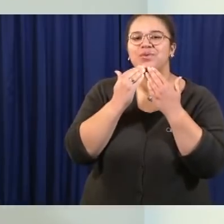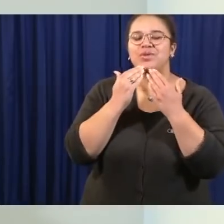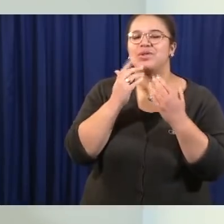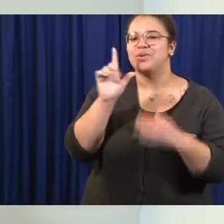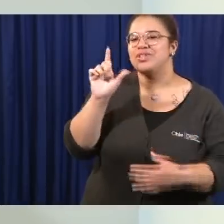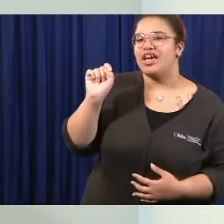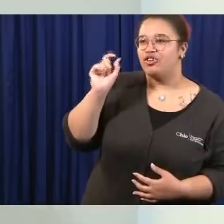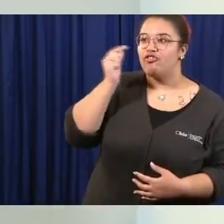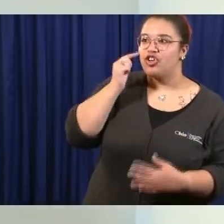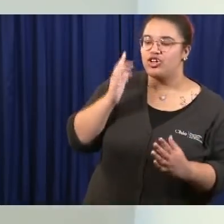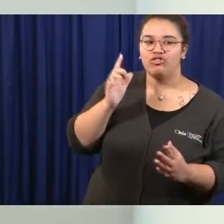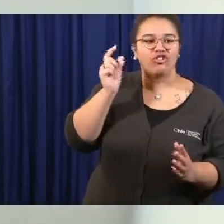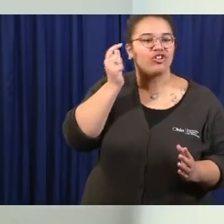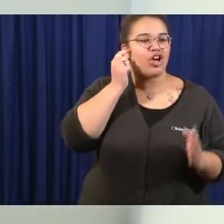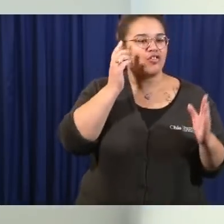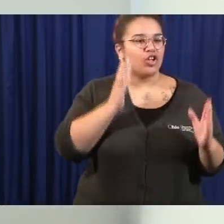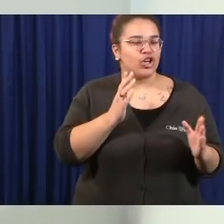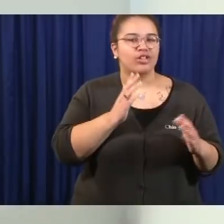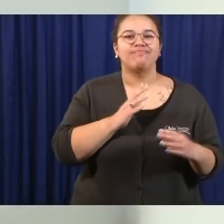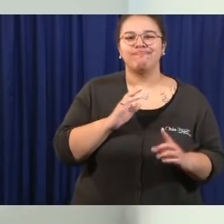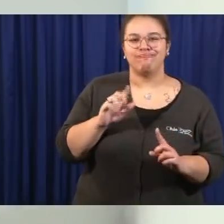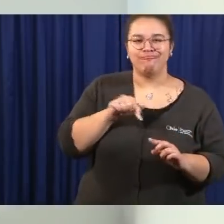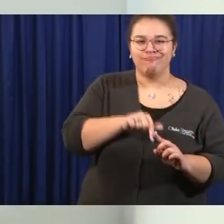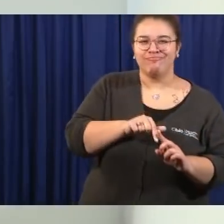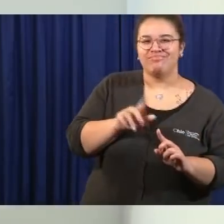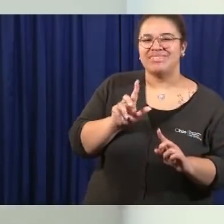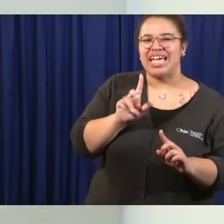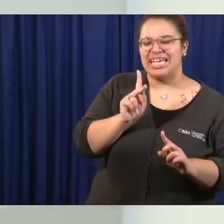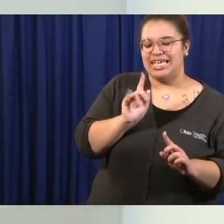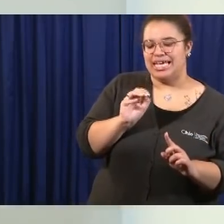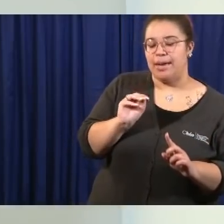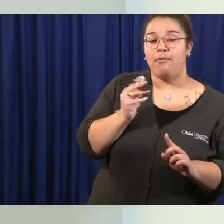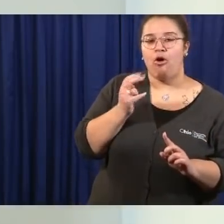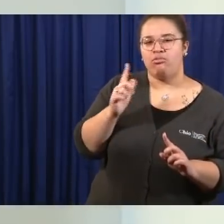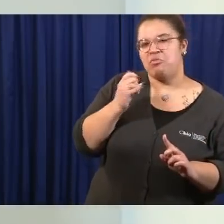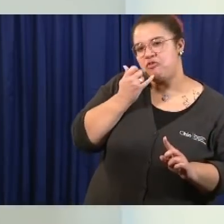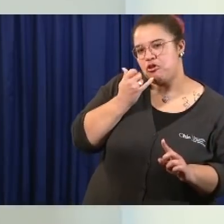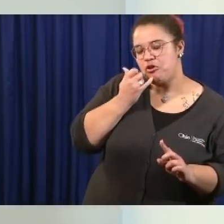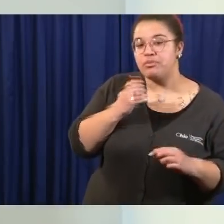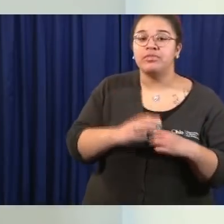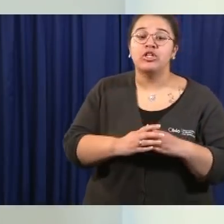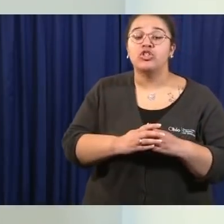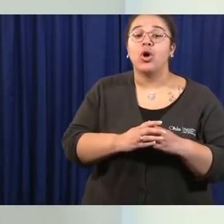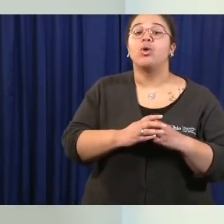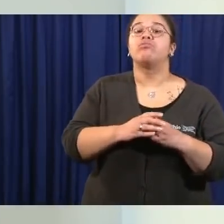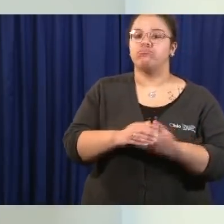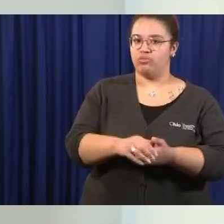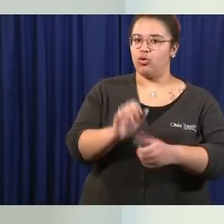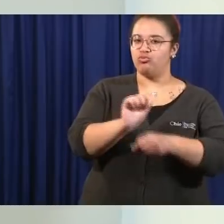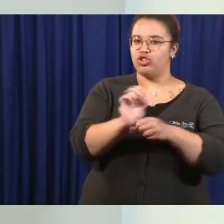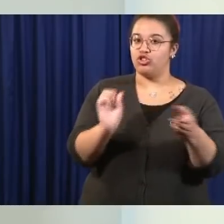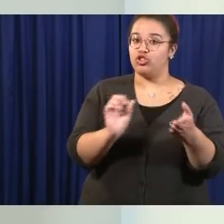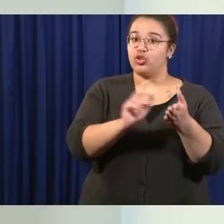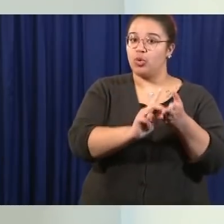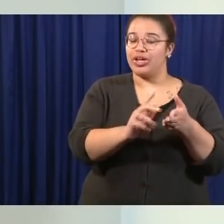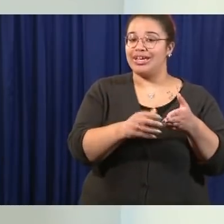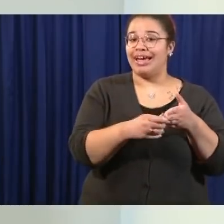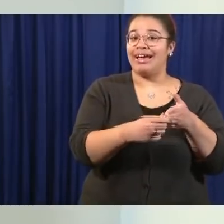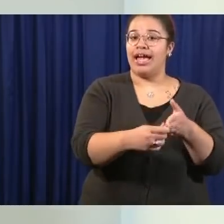Governor and Governor. So the return to work guidelines that are in